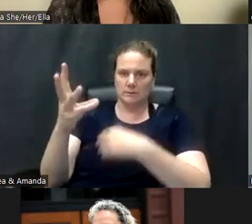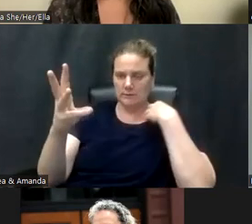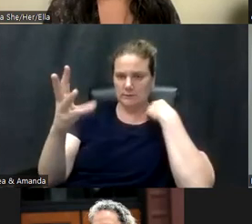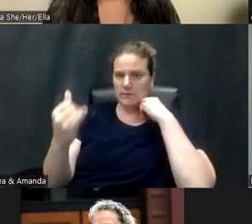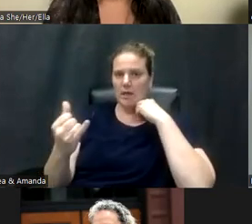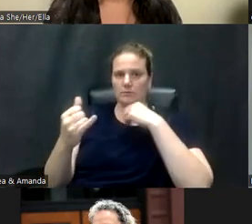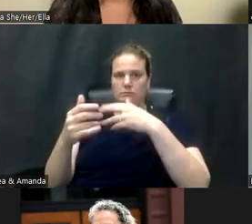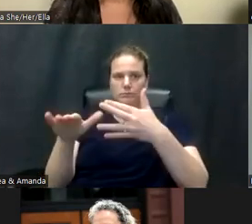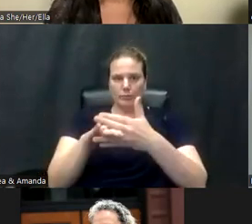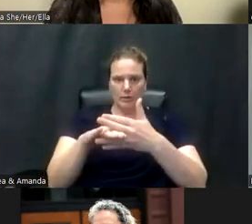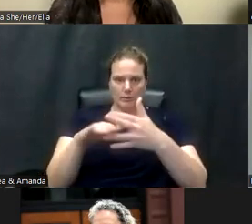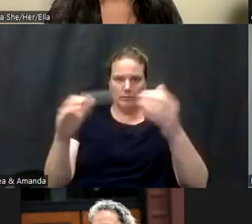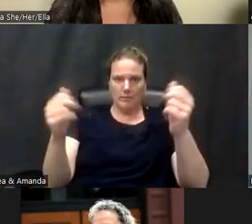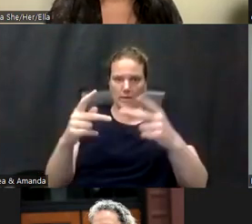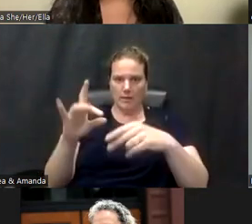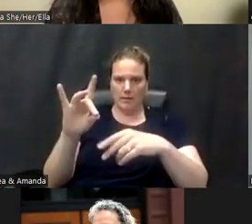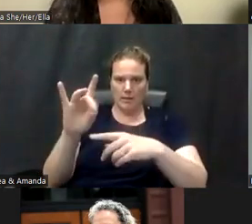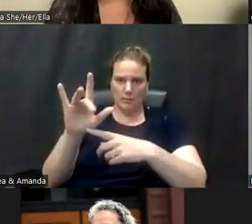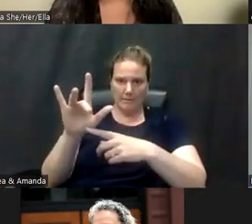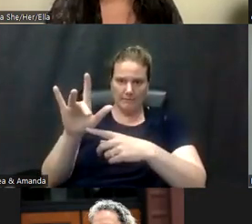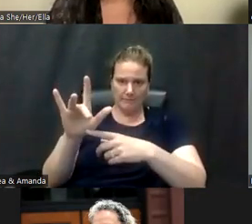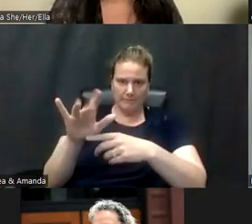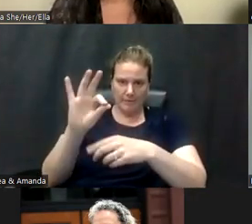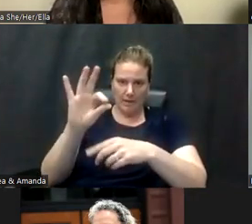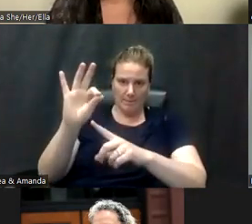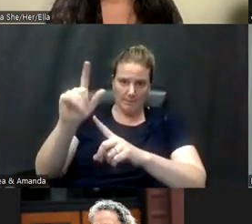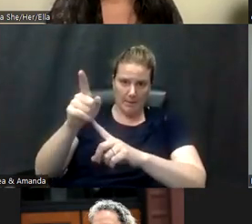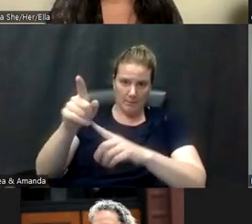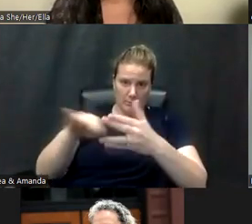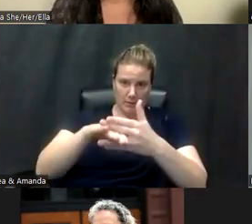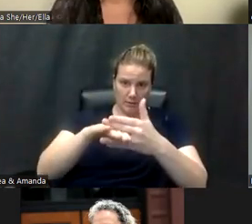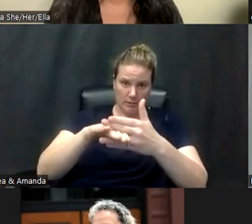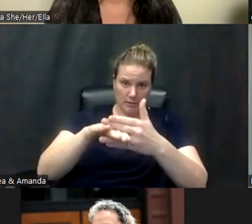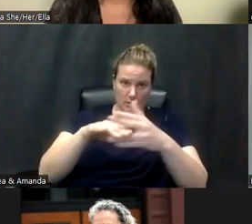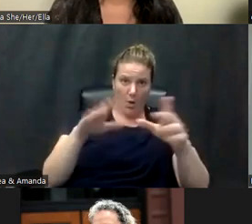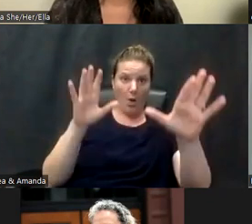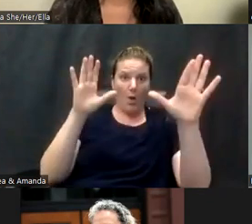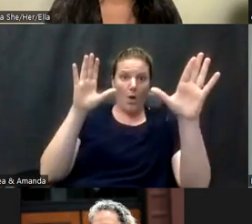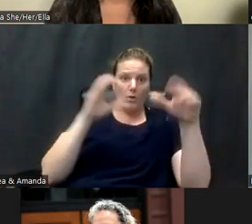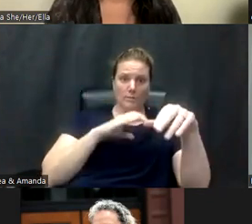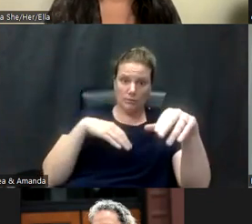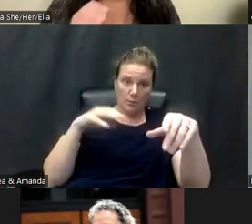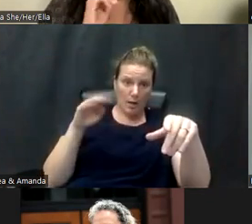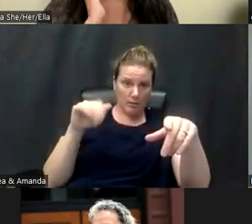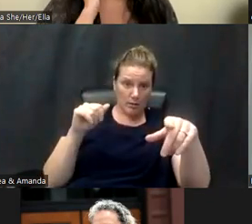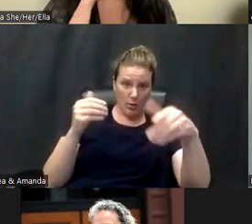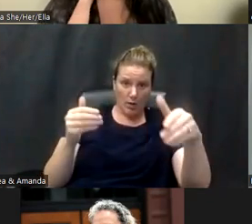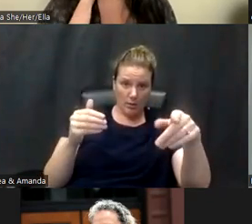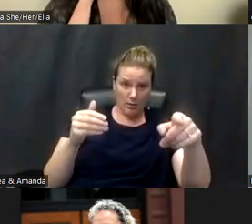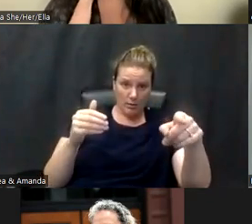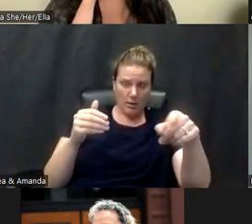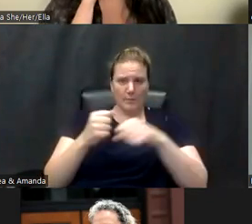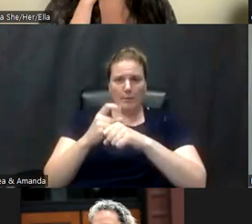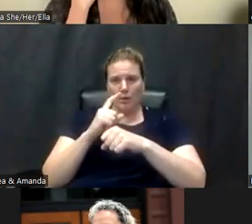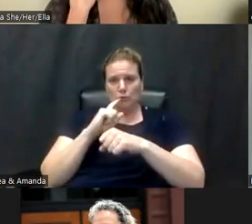We're gonna get back at 8:25, 9 minutes break. Oh, Commissioner Monica, go ahead. I just wanna make